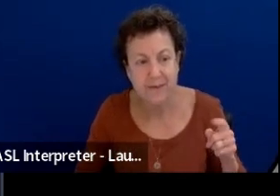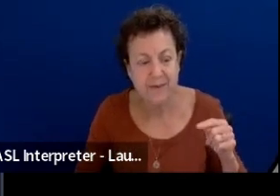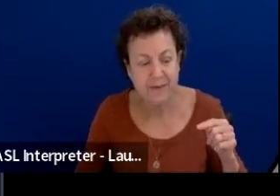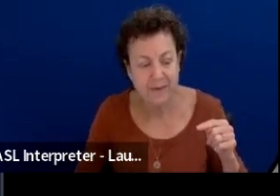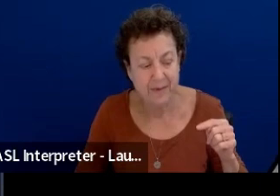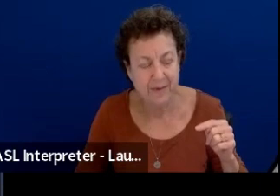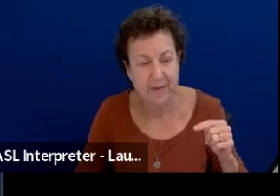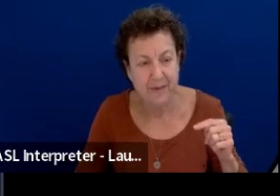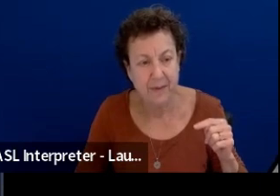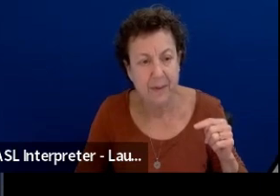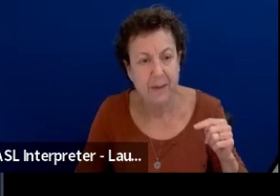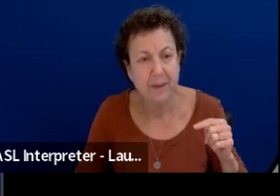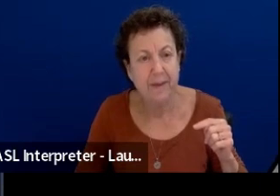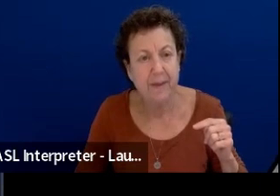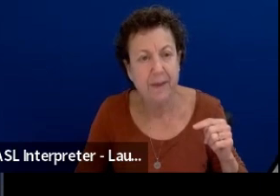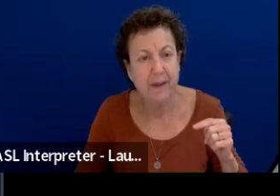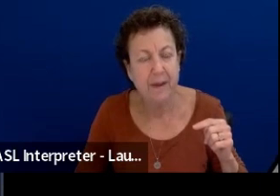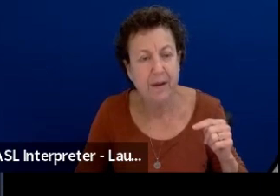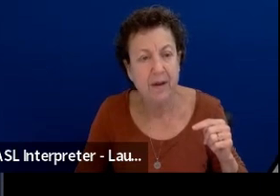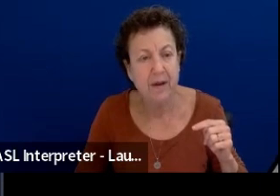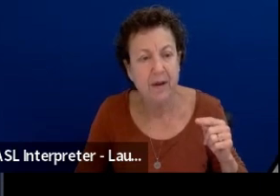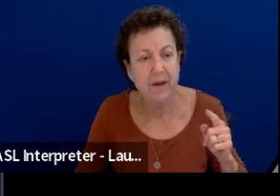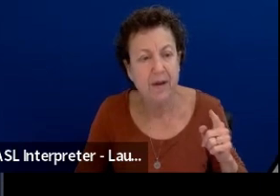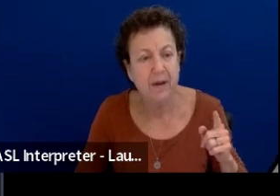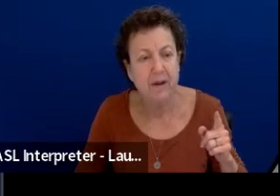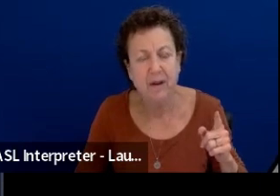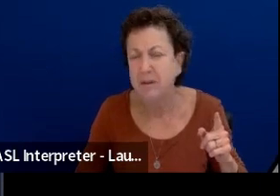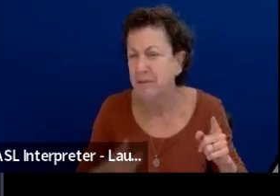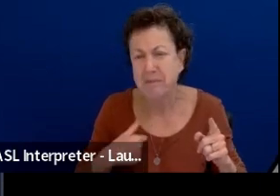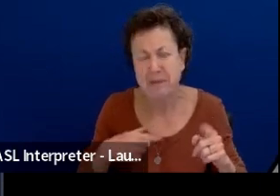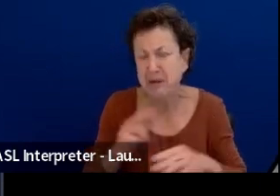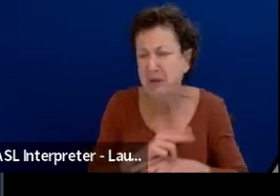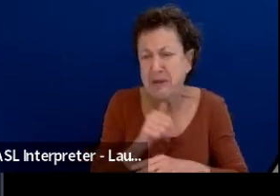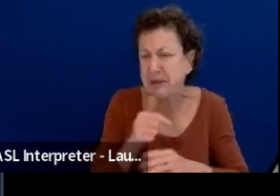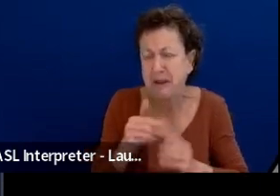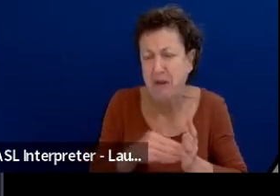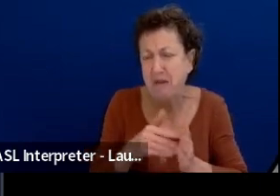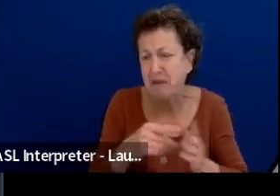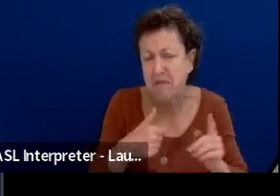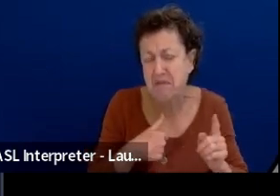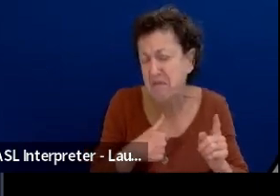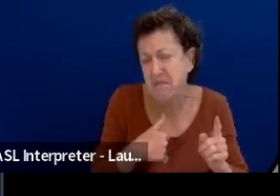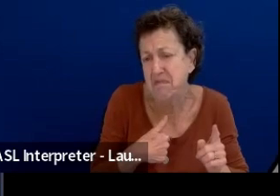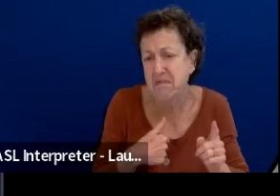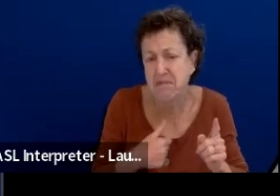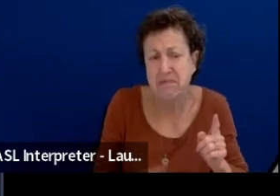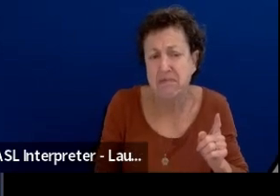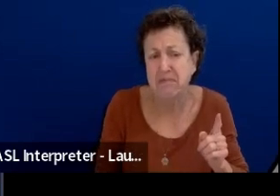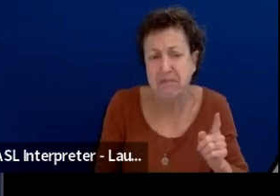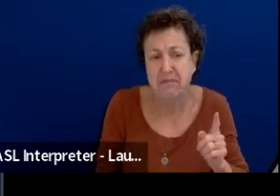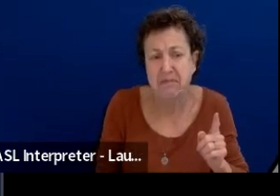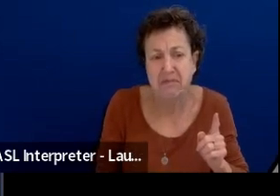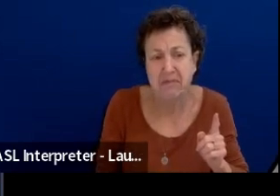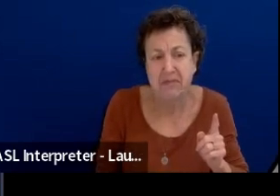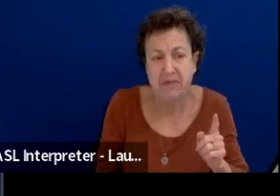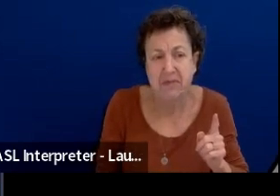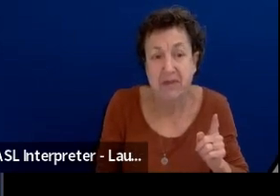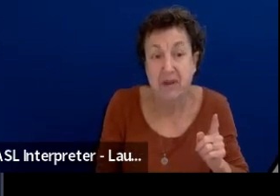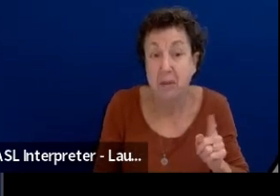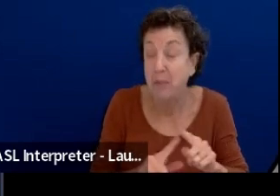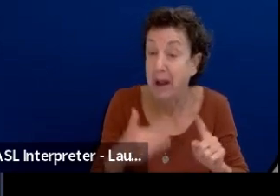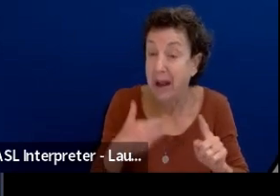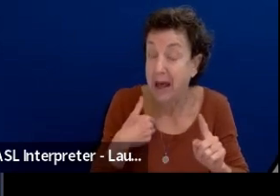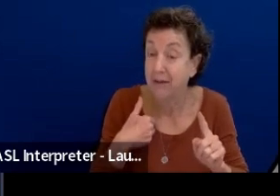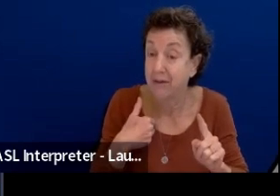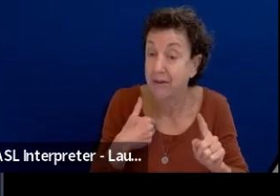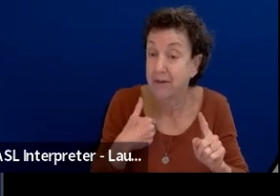that they are doing. I don't find that I reference the journals all that much, but it is there and